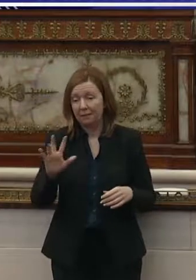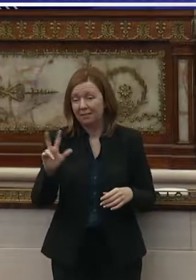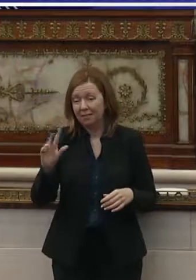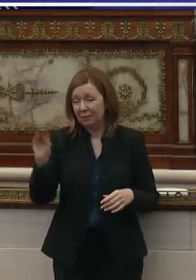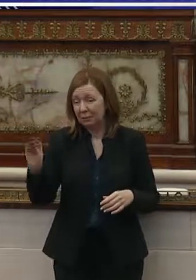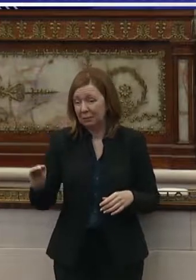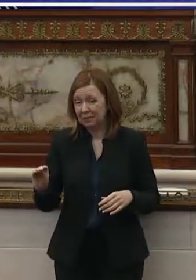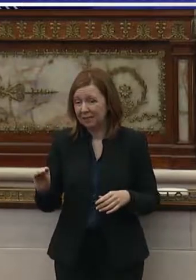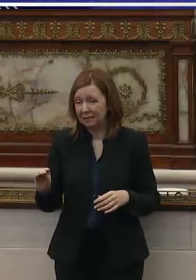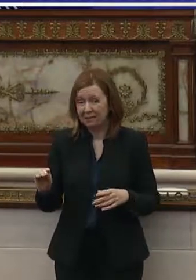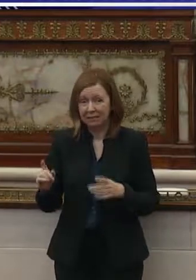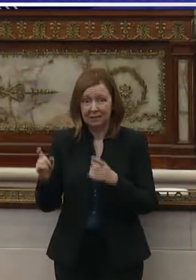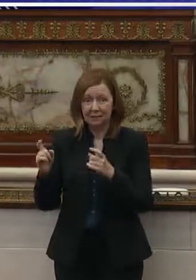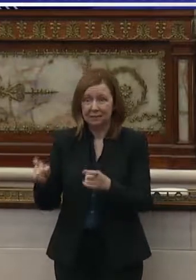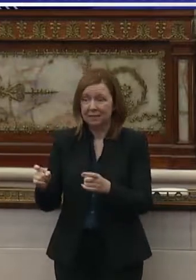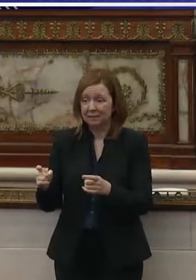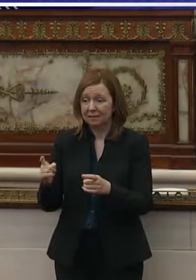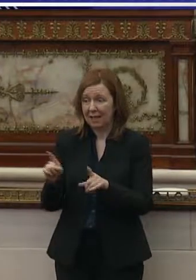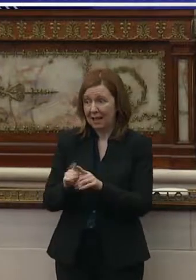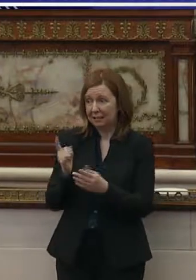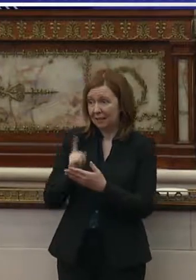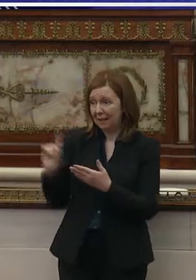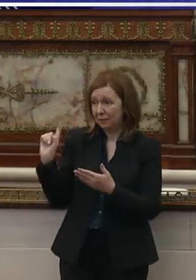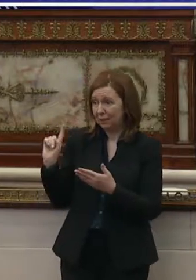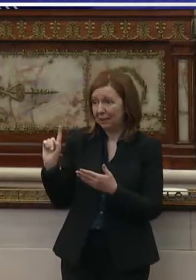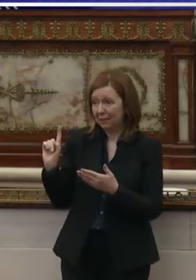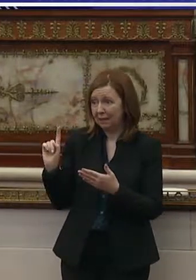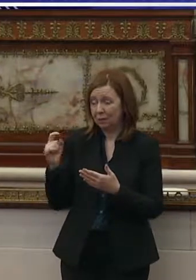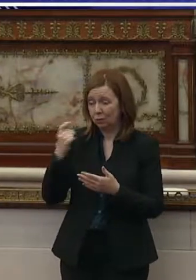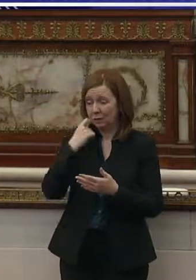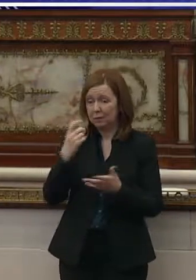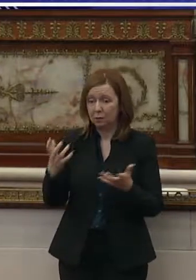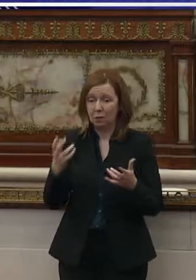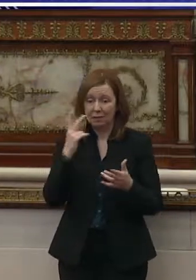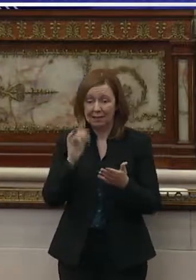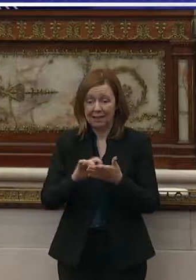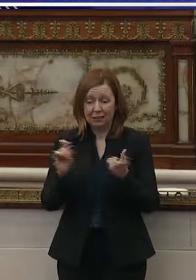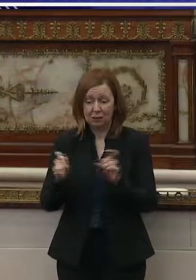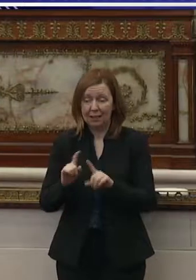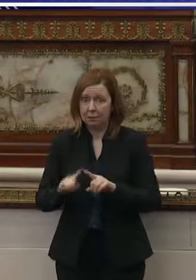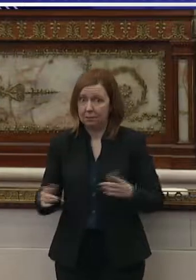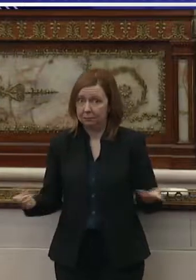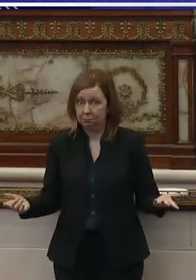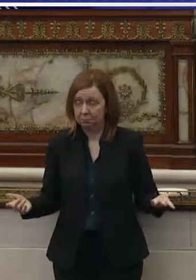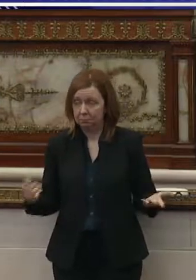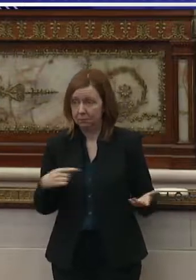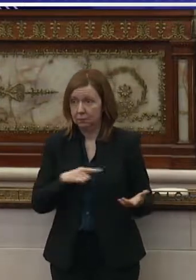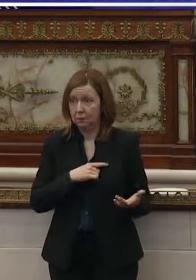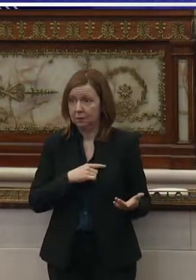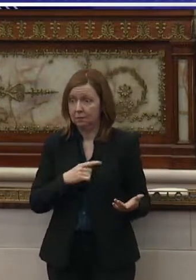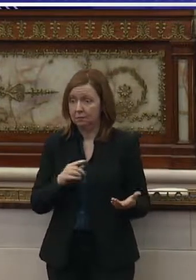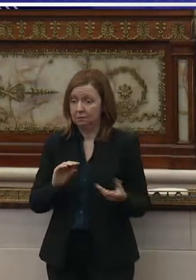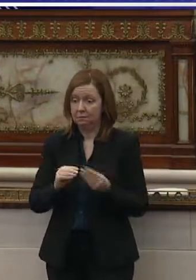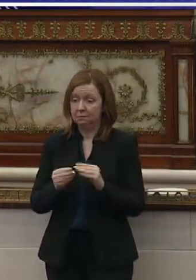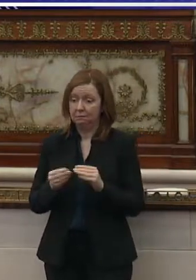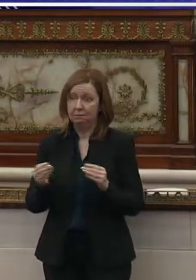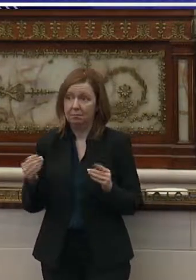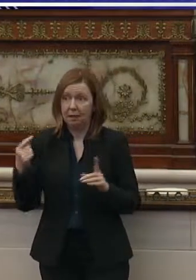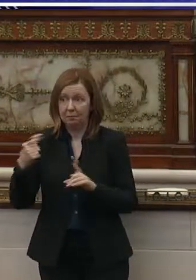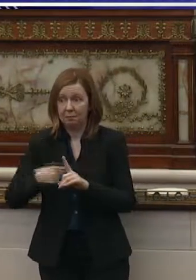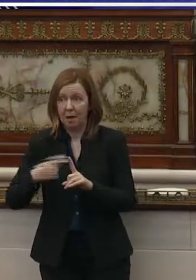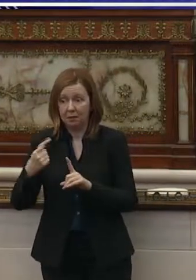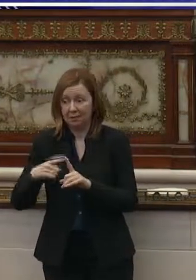53% of our doses are, as of last week, as of recently, and we want to see that change. But we're a number of months